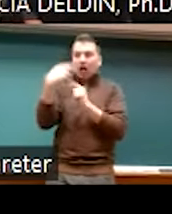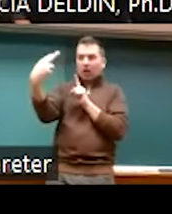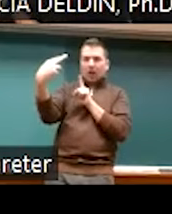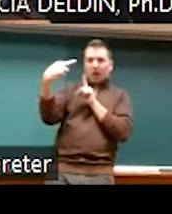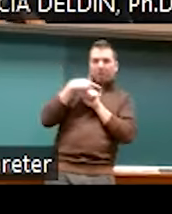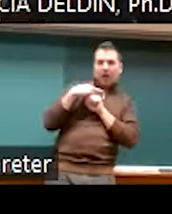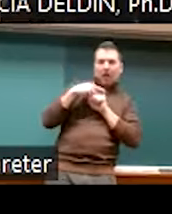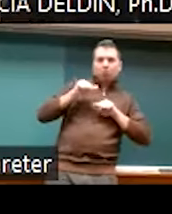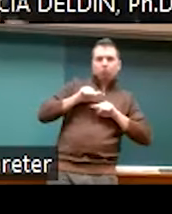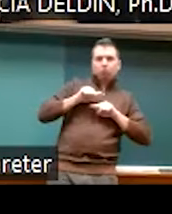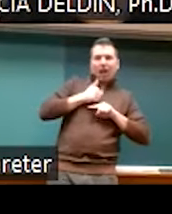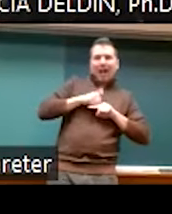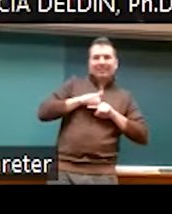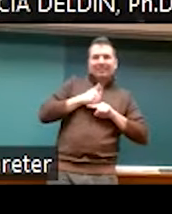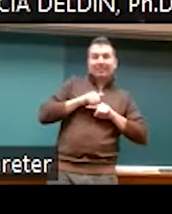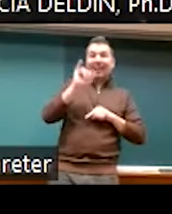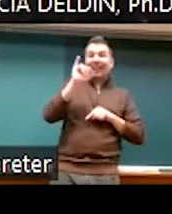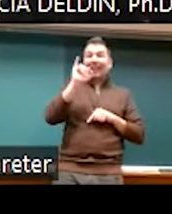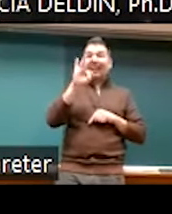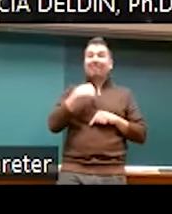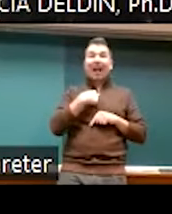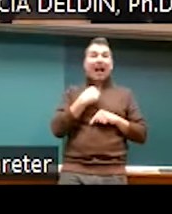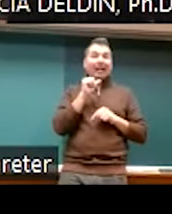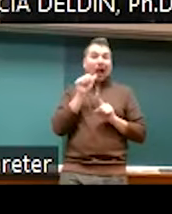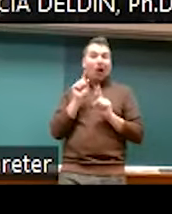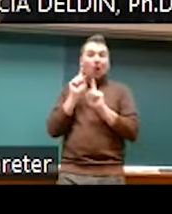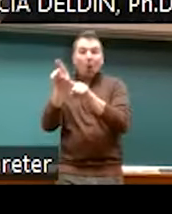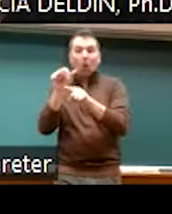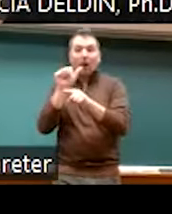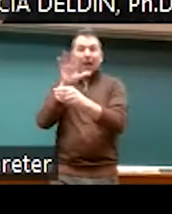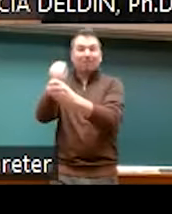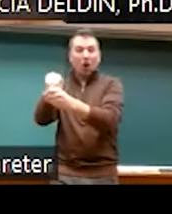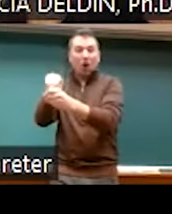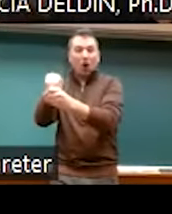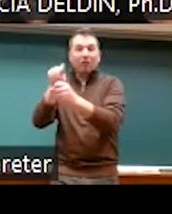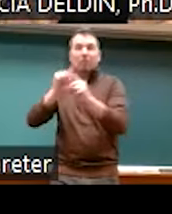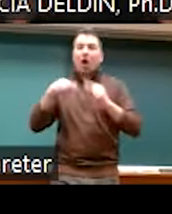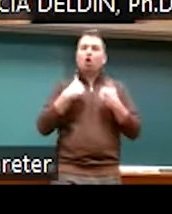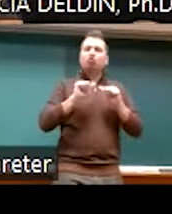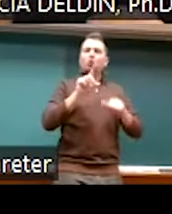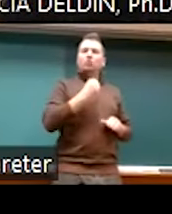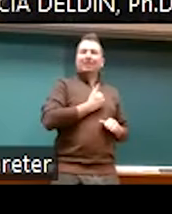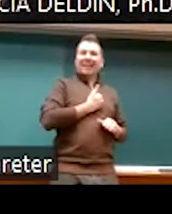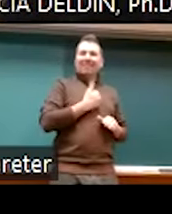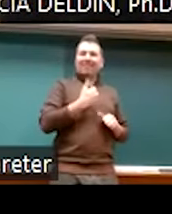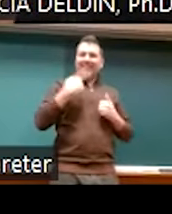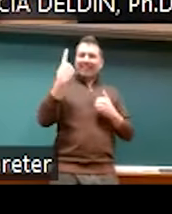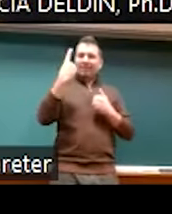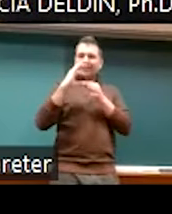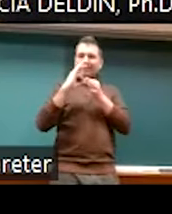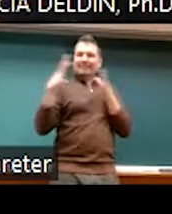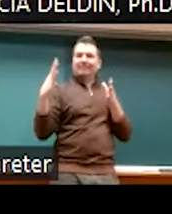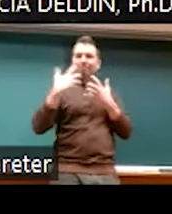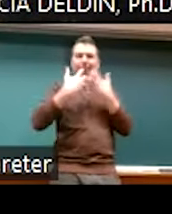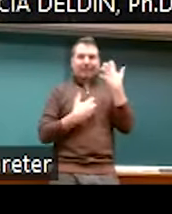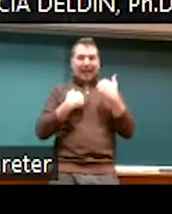the activities or the program, I wouldn't lose weight. I know, because I've done that for years, right? So I actually had to do activities. We know